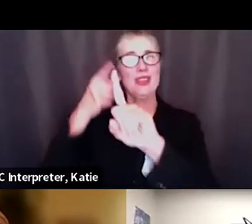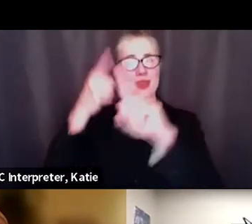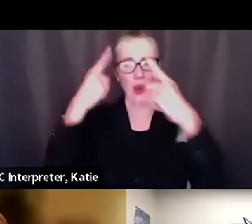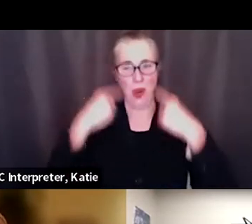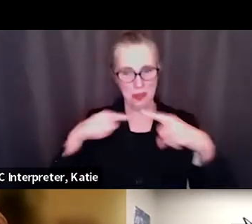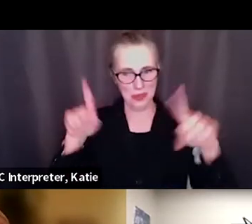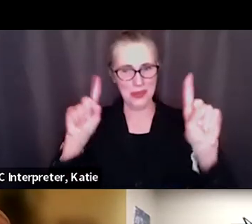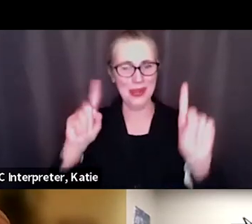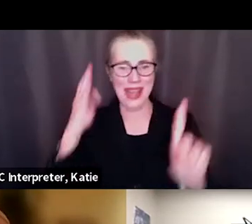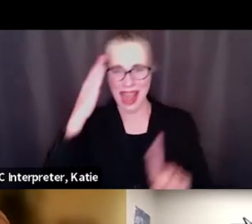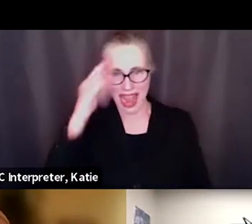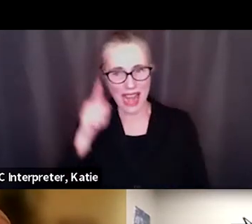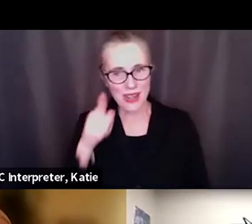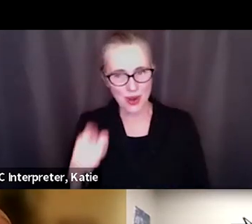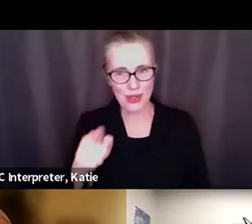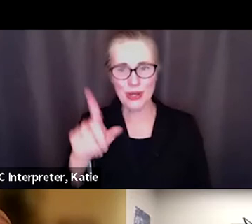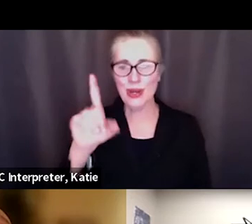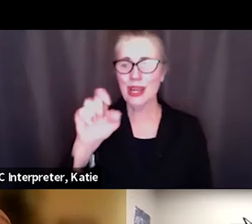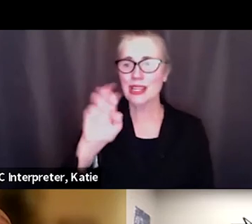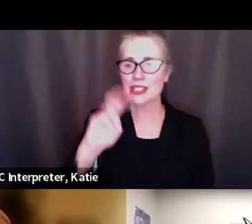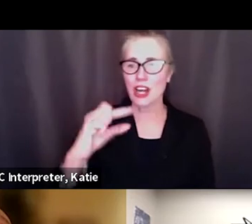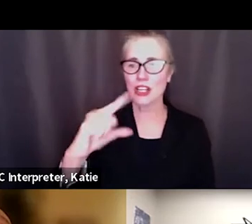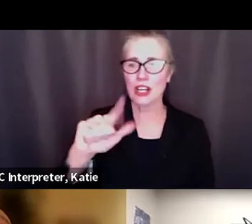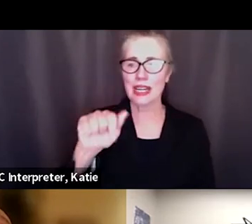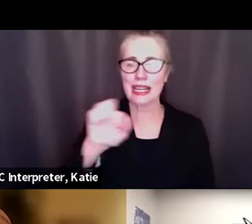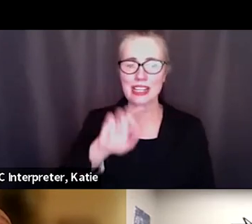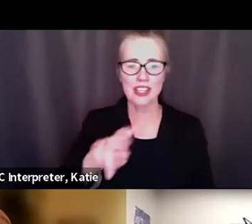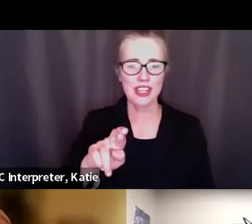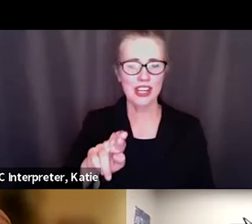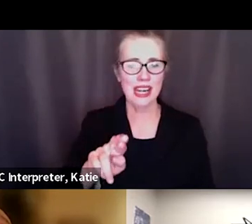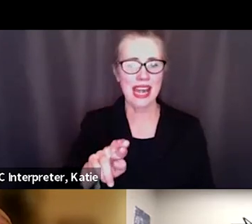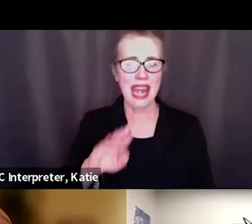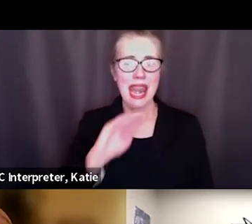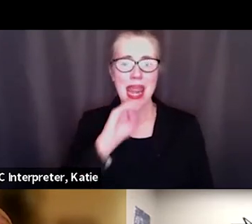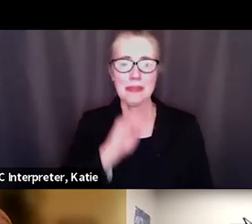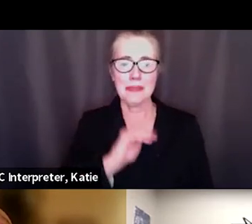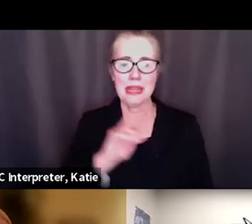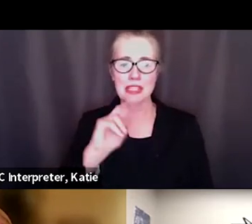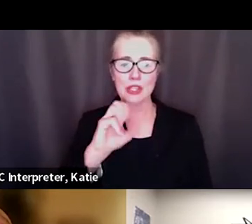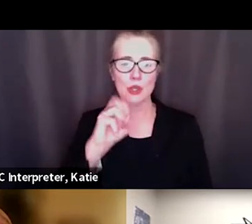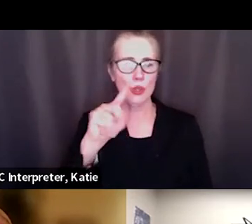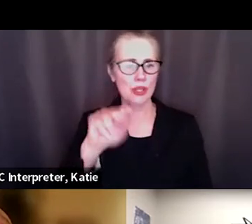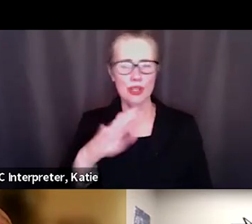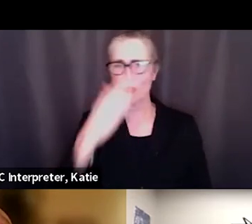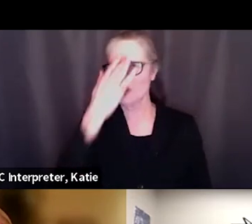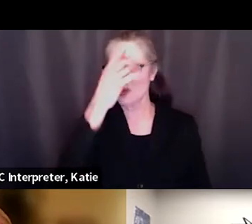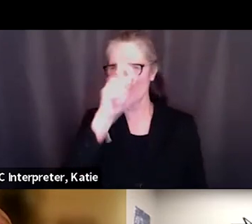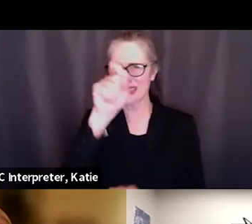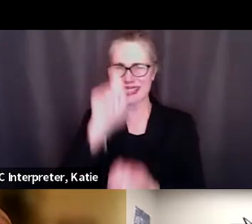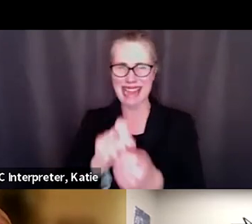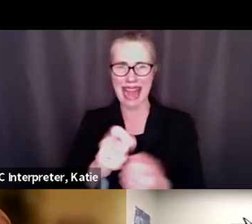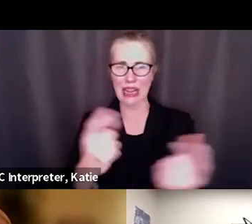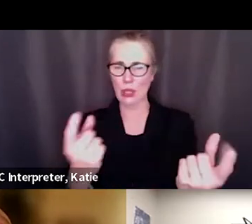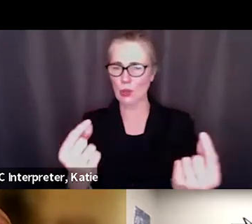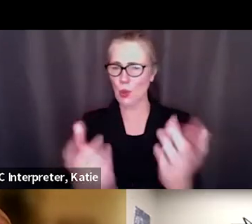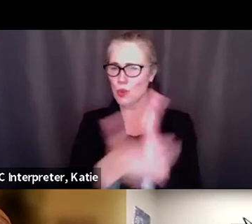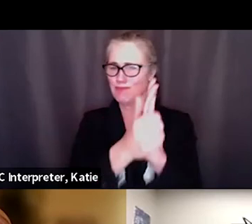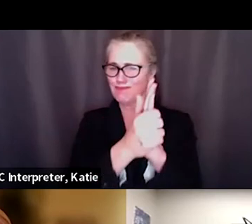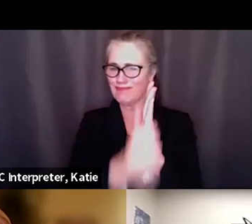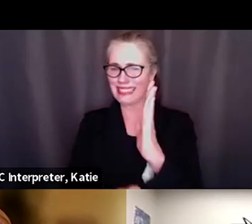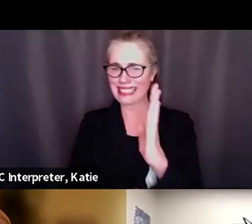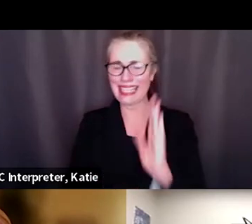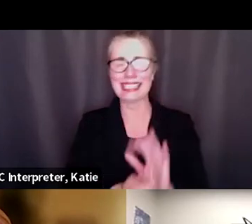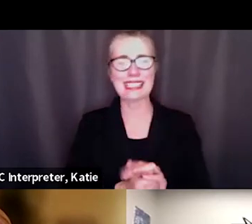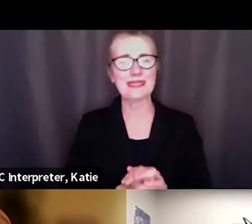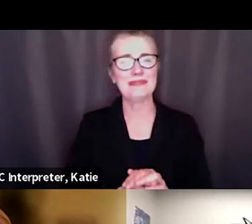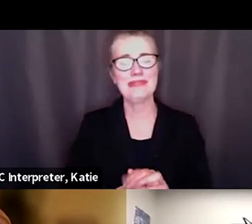you dr glazer and miss newton you seem to know exactly what you're doing and uh and have all the skills i also